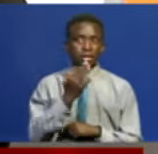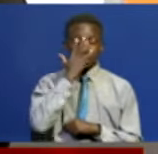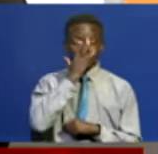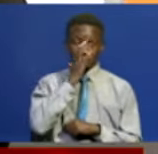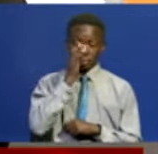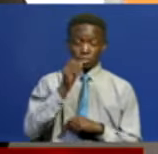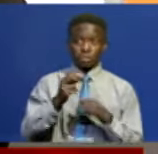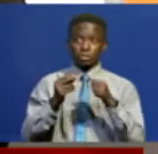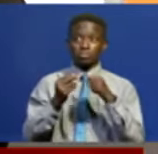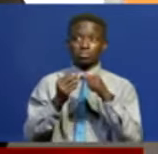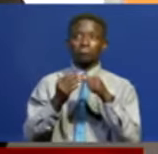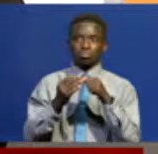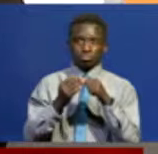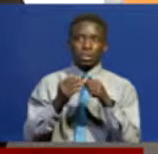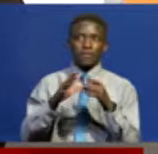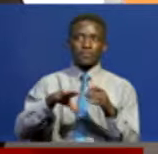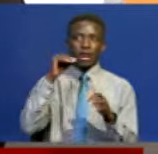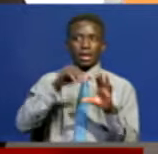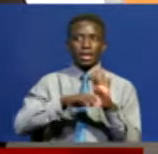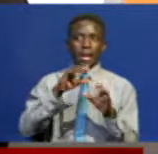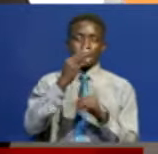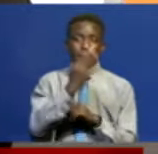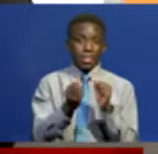on July 30th, 2020,